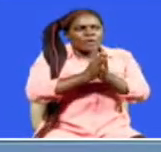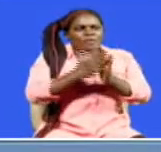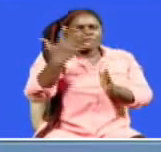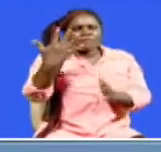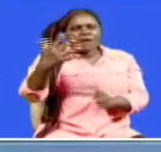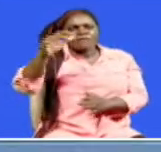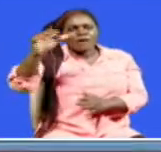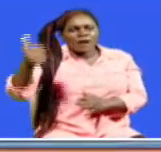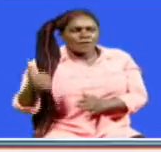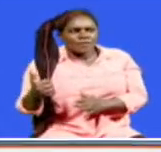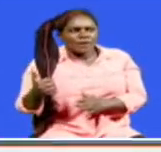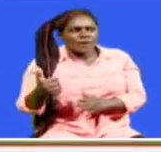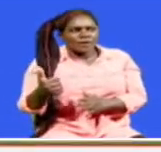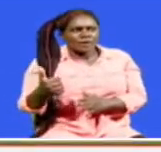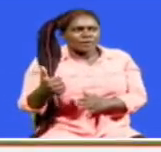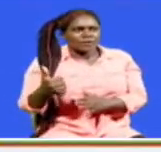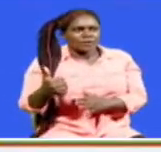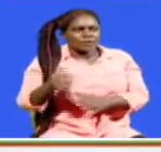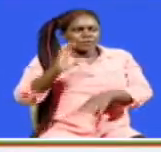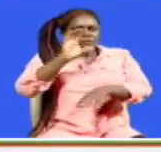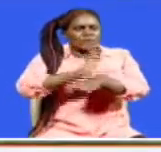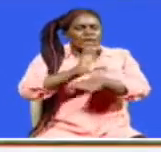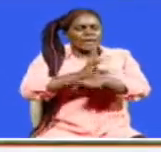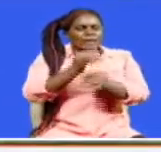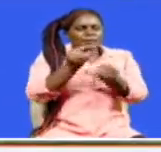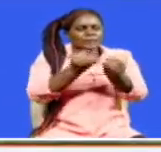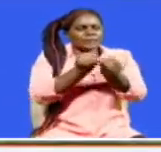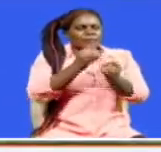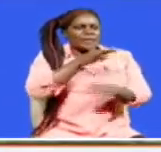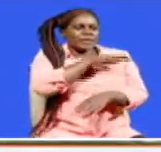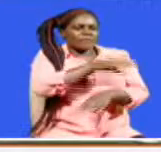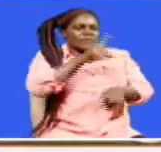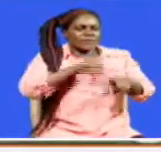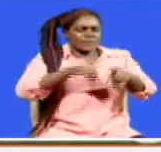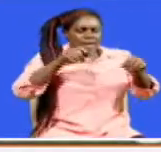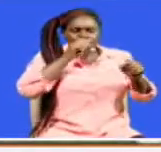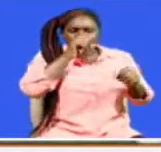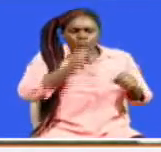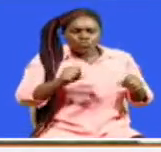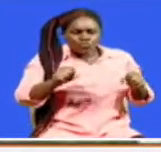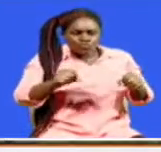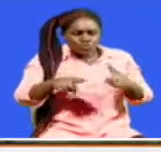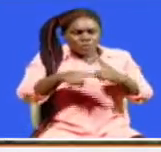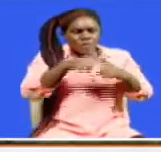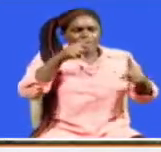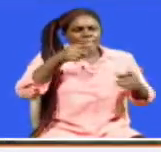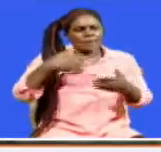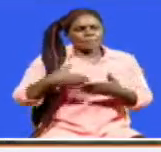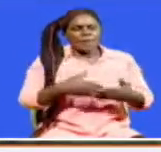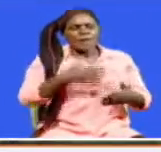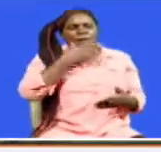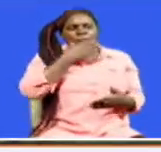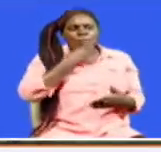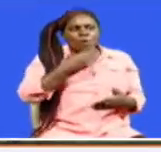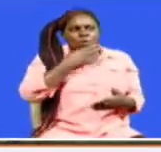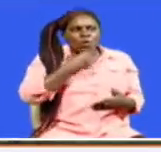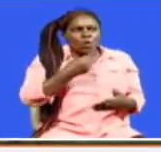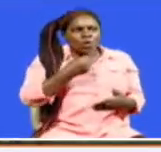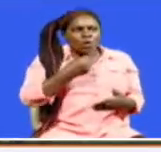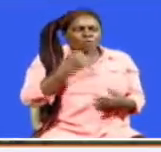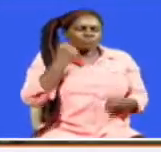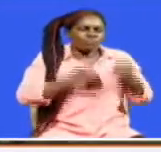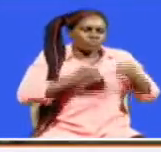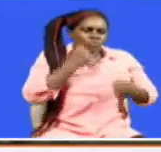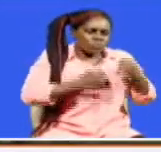five others, was leaving church on Saturday evening when the incident happened. According to residents, the boys fled for their